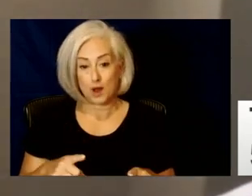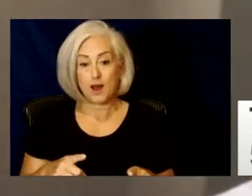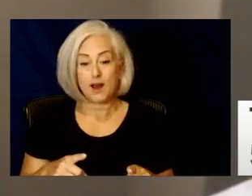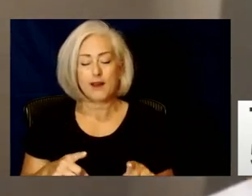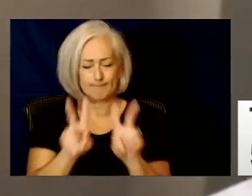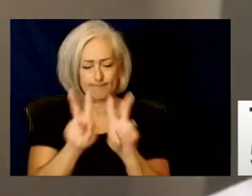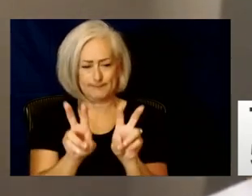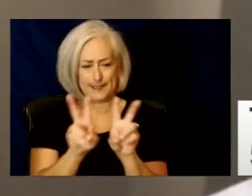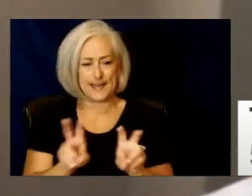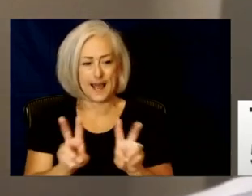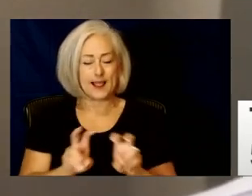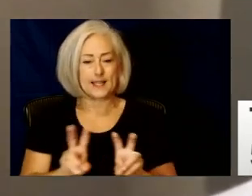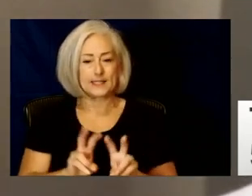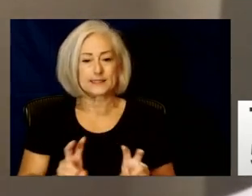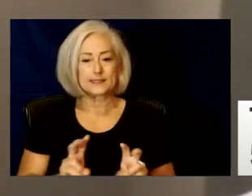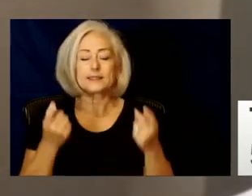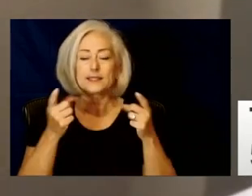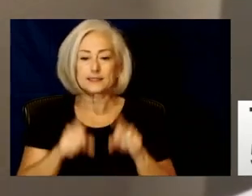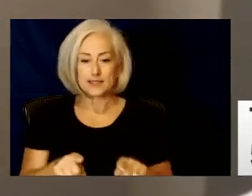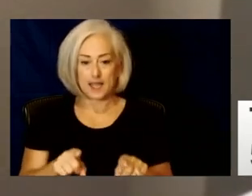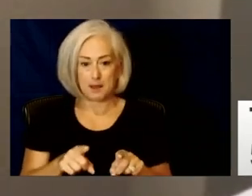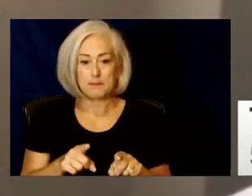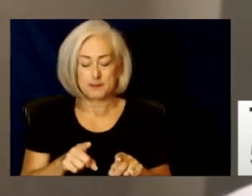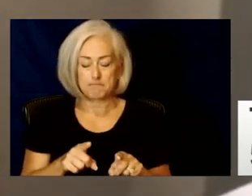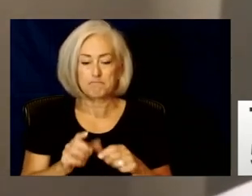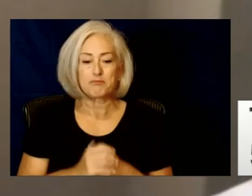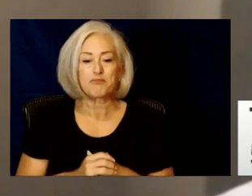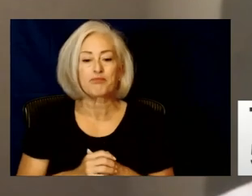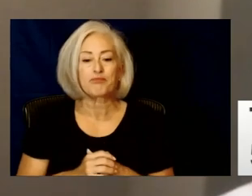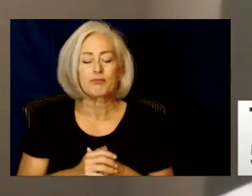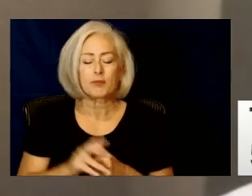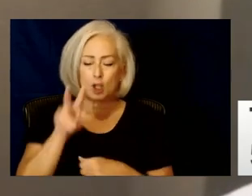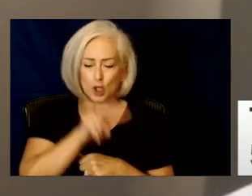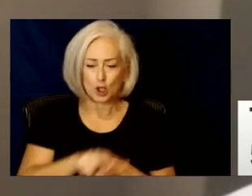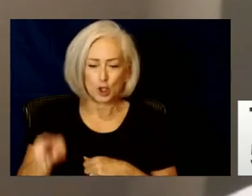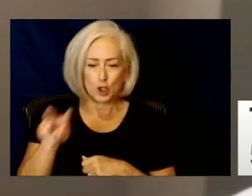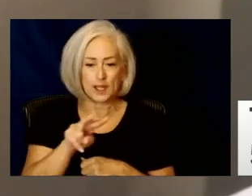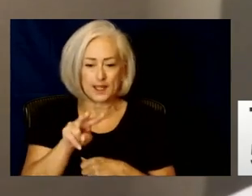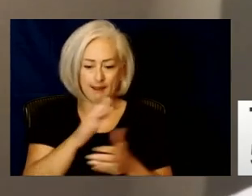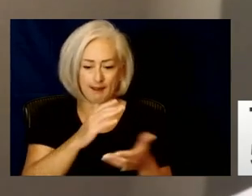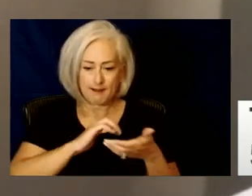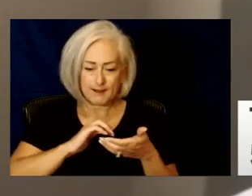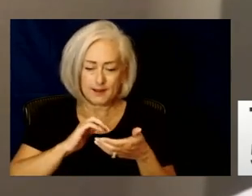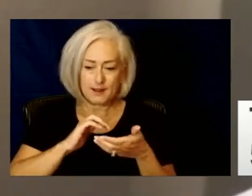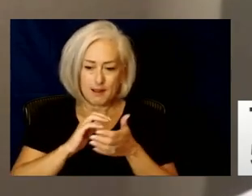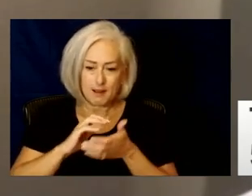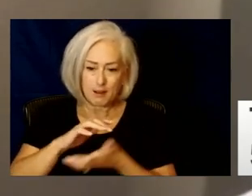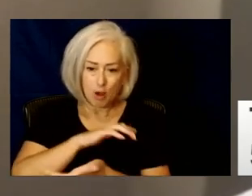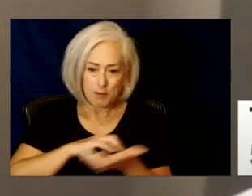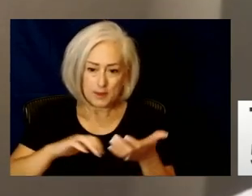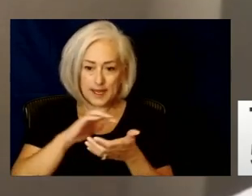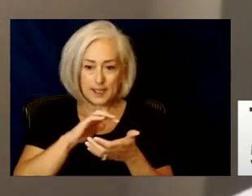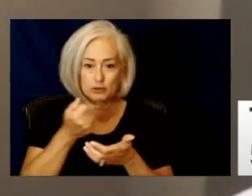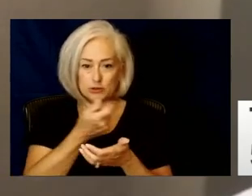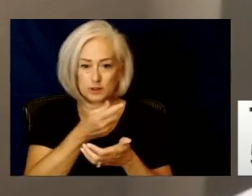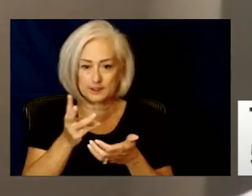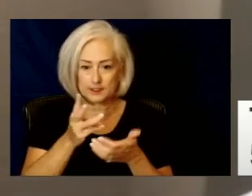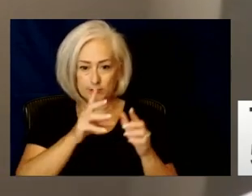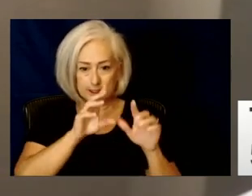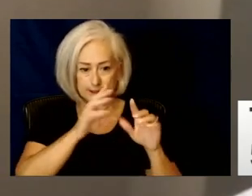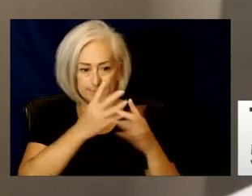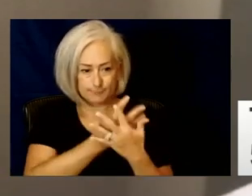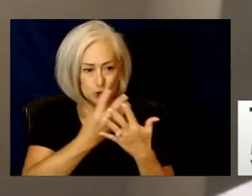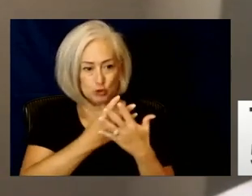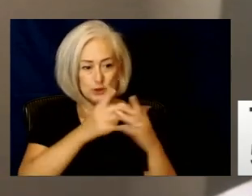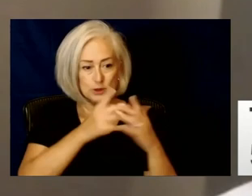done that's essentially looking at a combination of a number of different trials. And in this particular analysis,